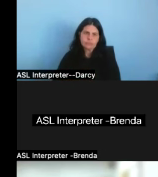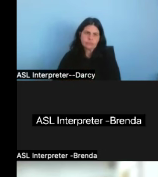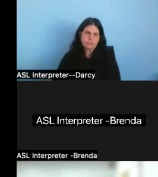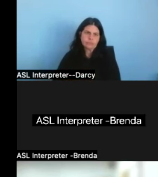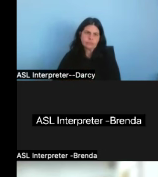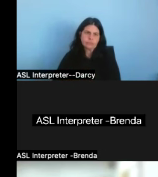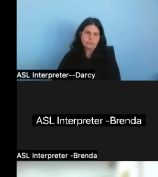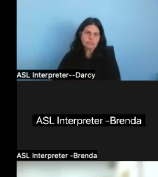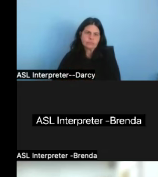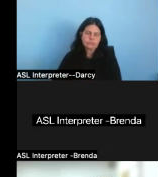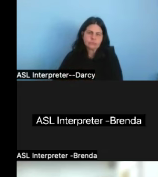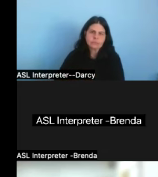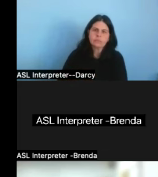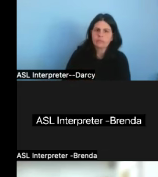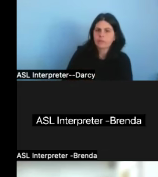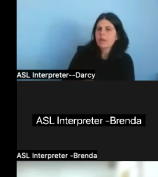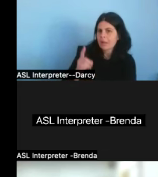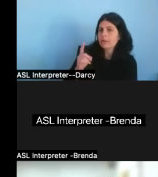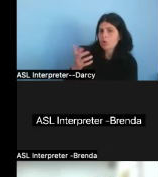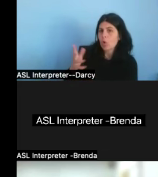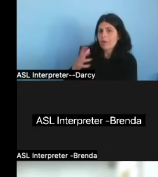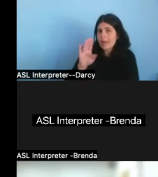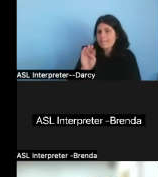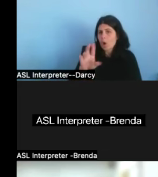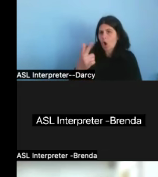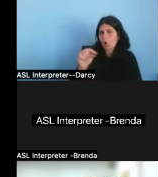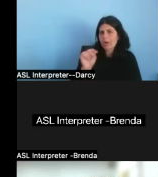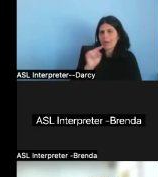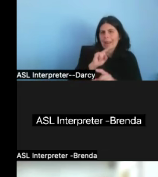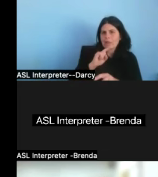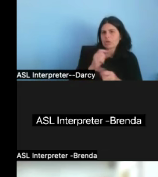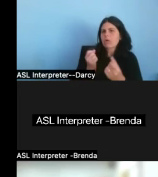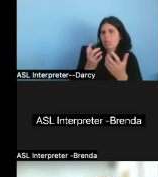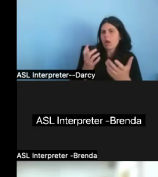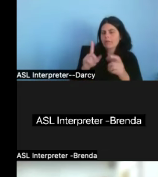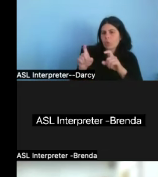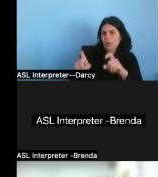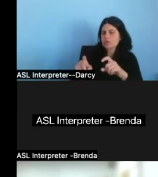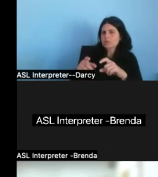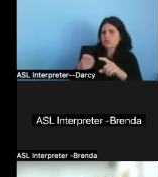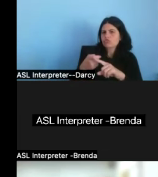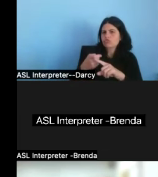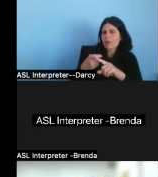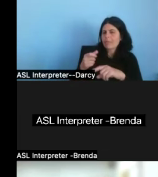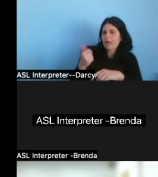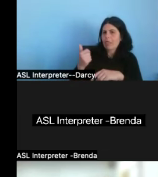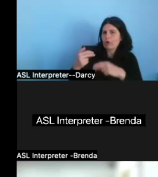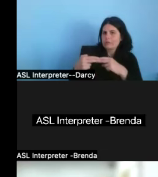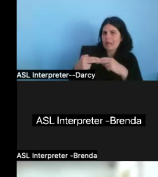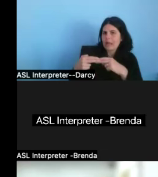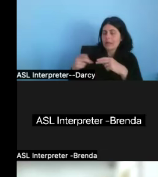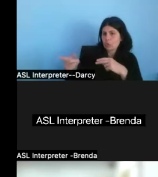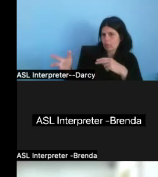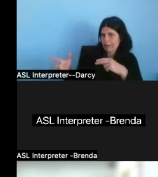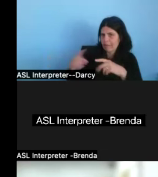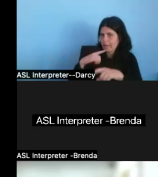And like Art mentioned, I think Margaret already covered a lot of the questions that you kind of covered in one of your last slides. But if anybody else